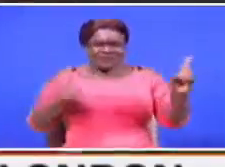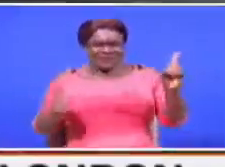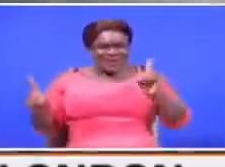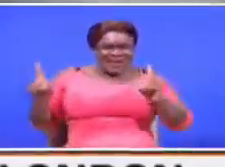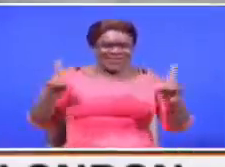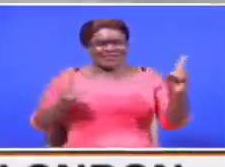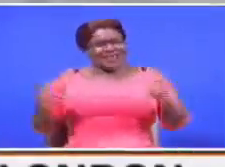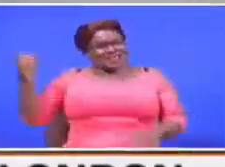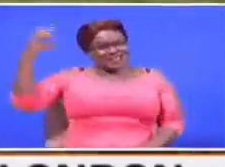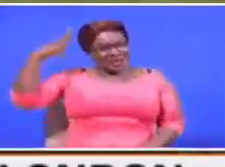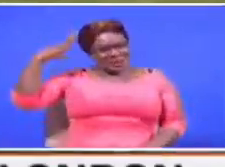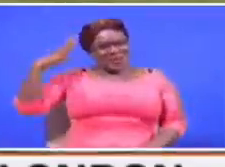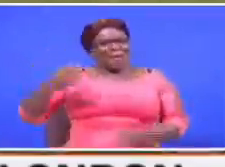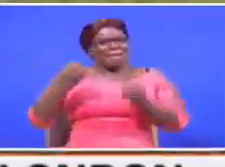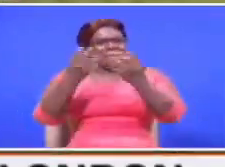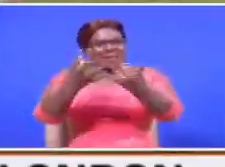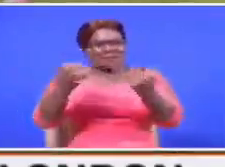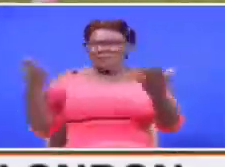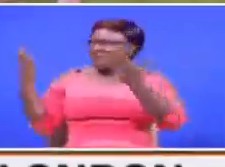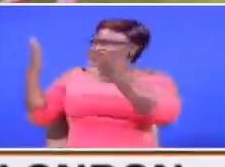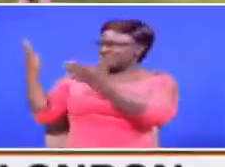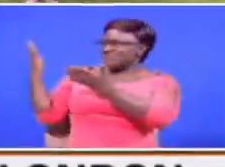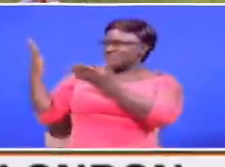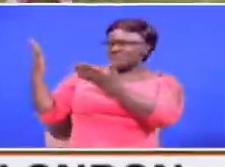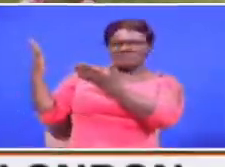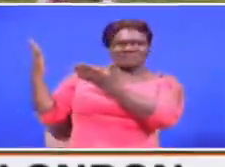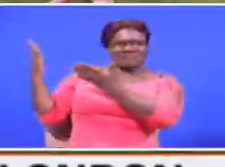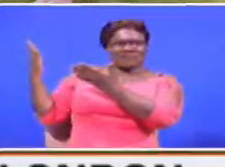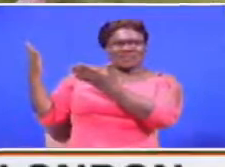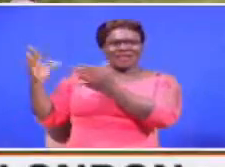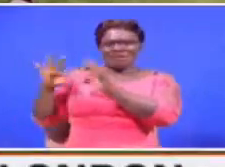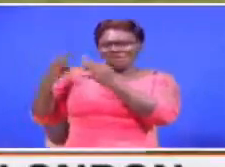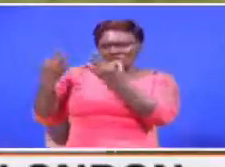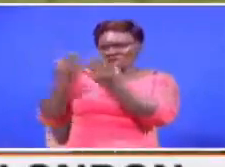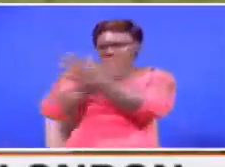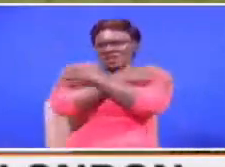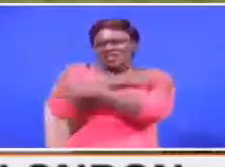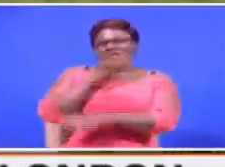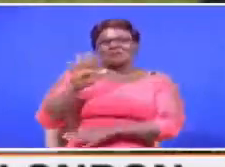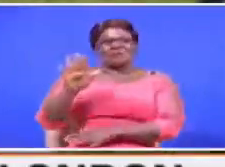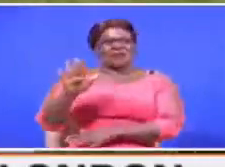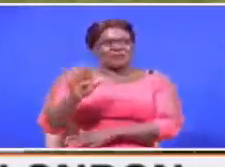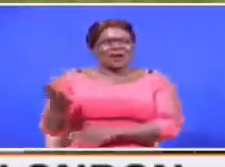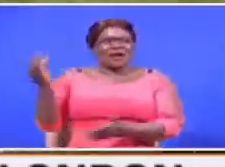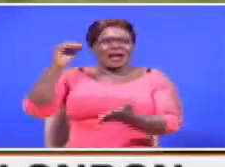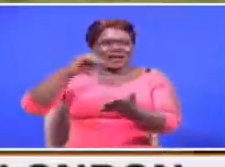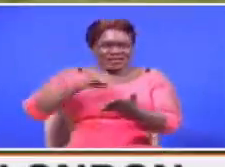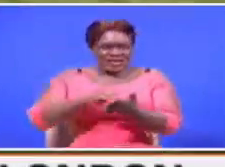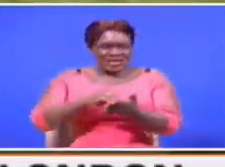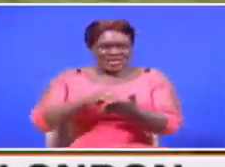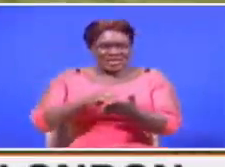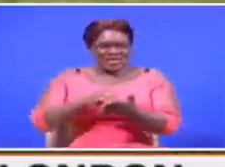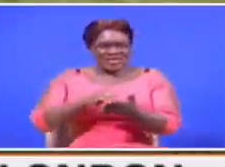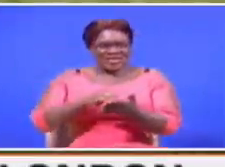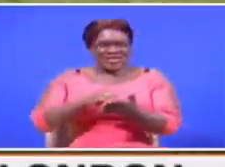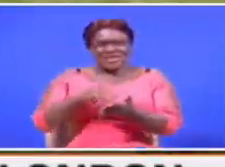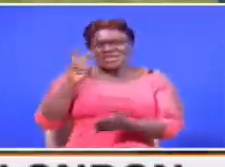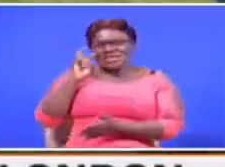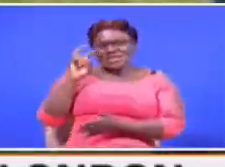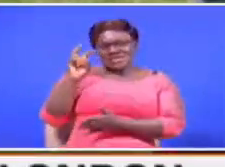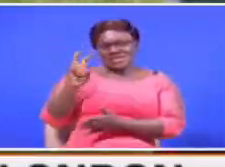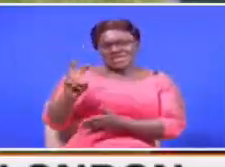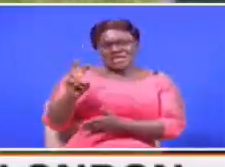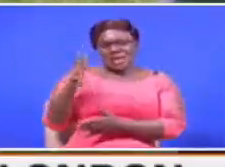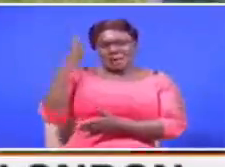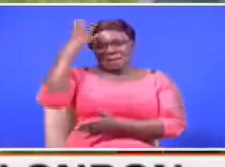in the summer sun, many of these Kenyans and their friends have once again gotten a chance to witness